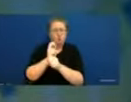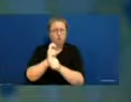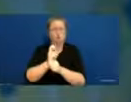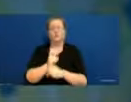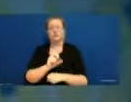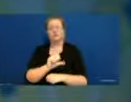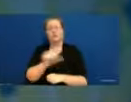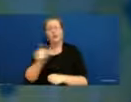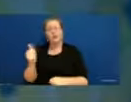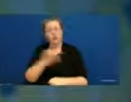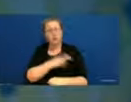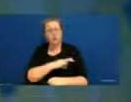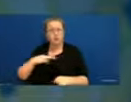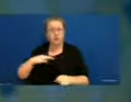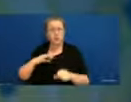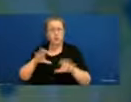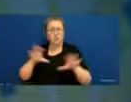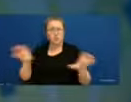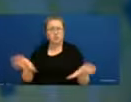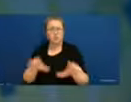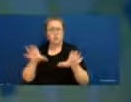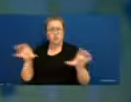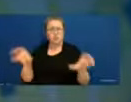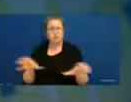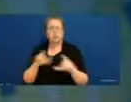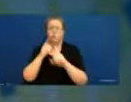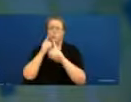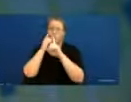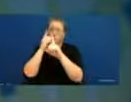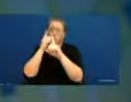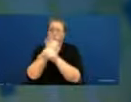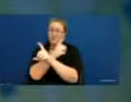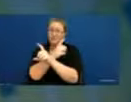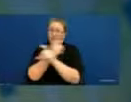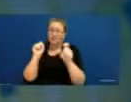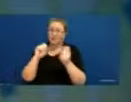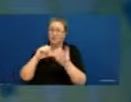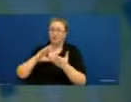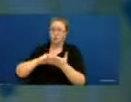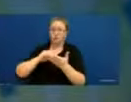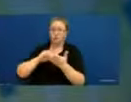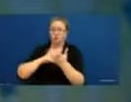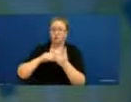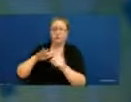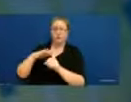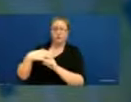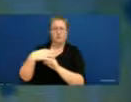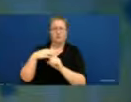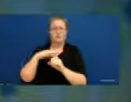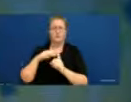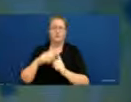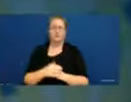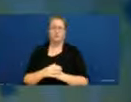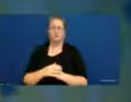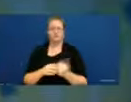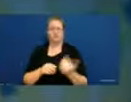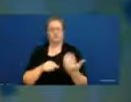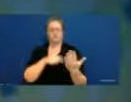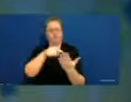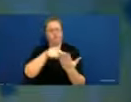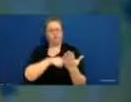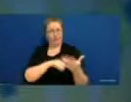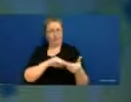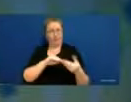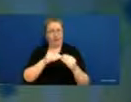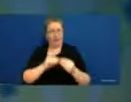school setting is doing their best to make sure that it continues to be a safe learning environment for all of our children. And